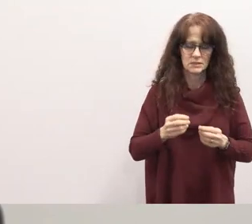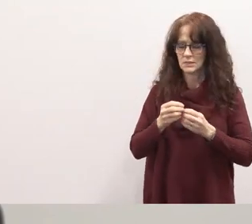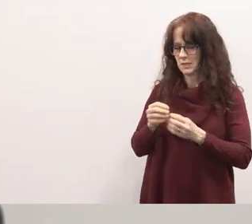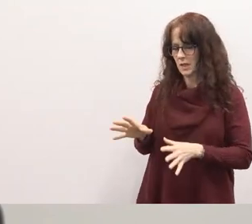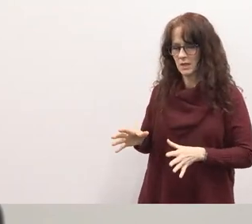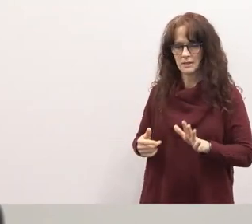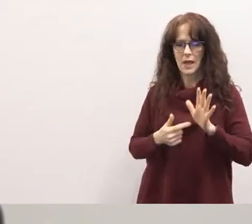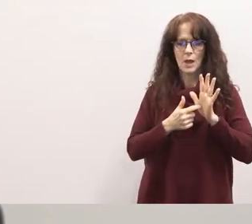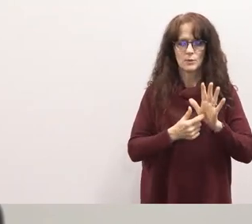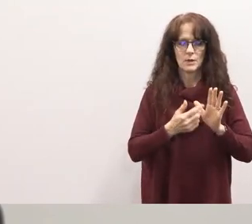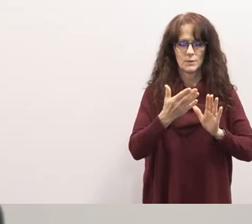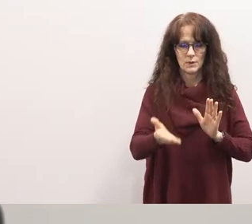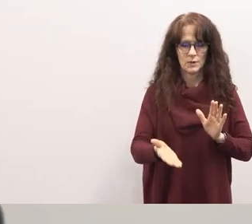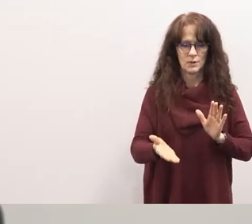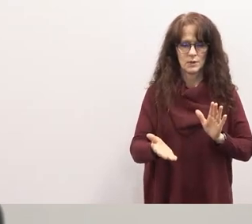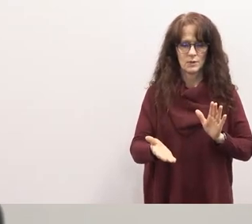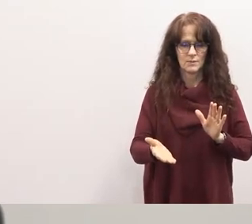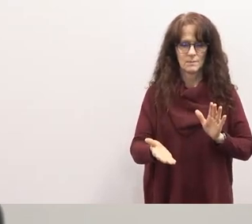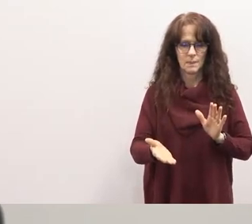I represent to you tonight,